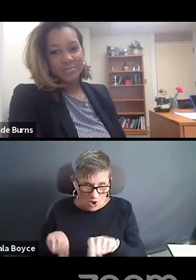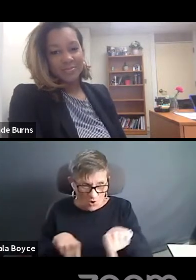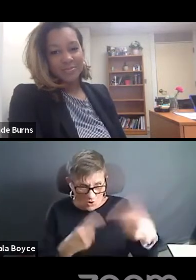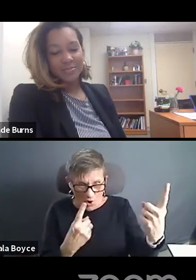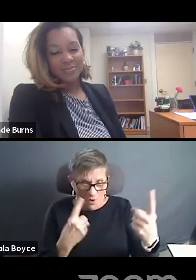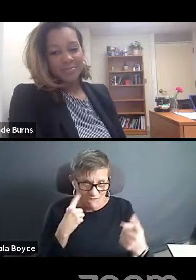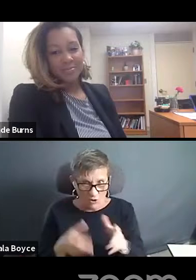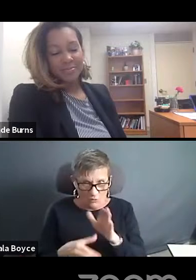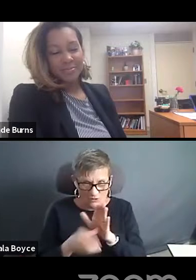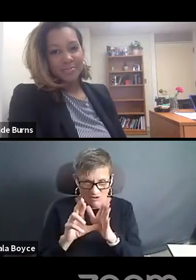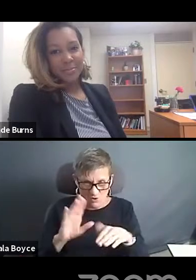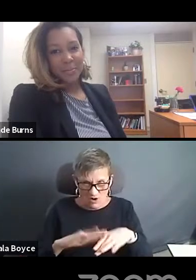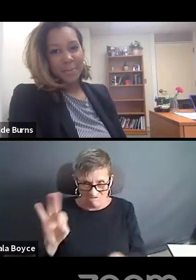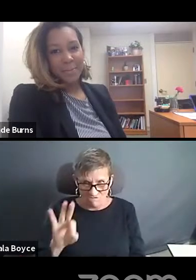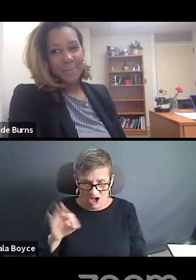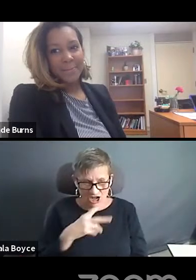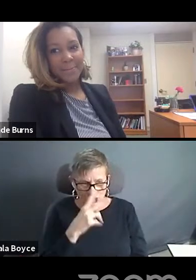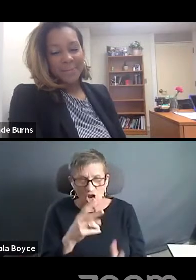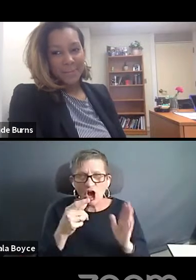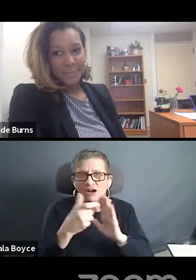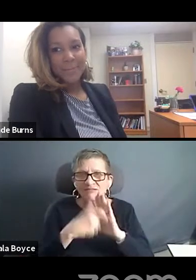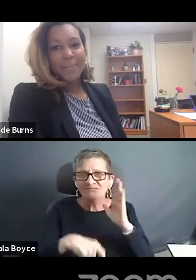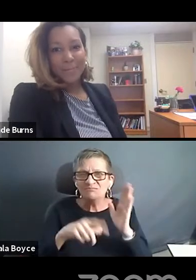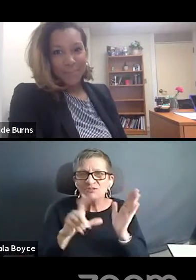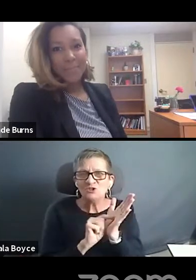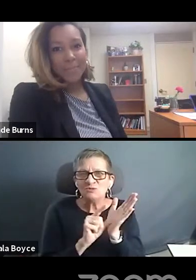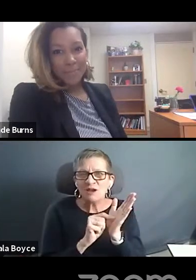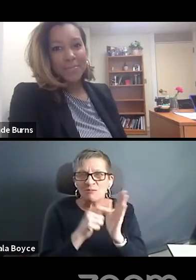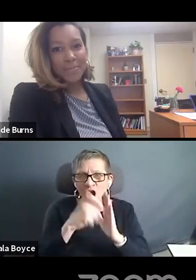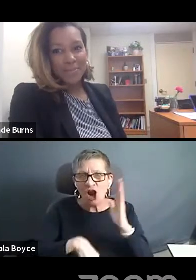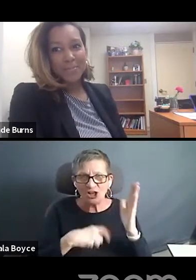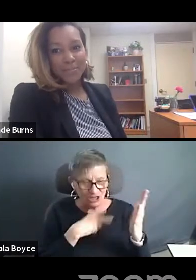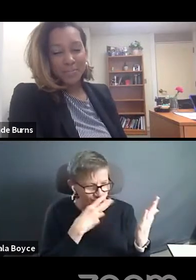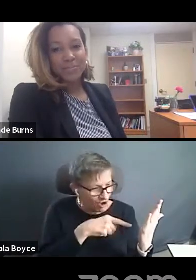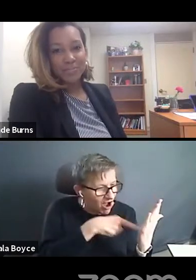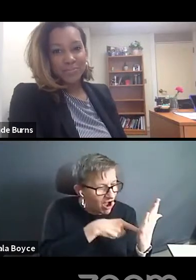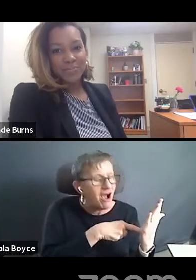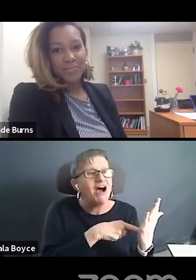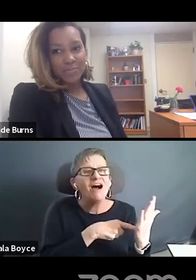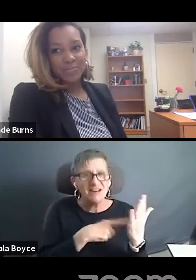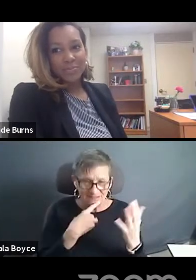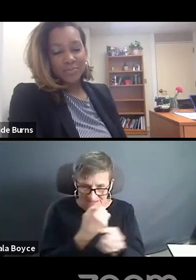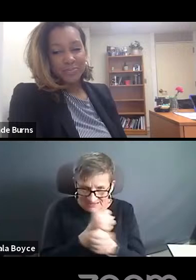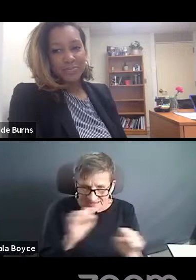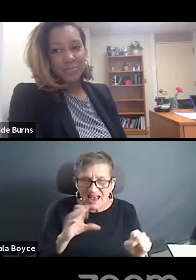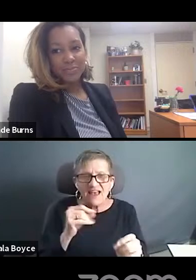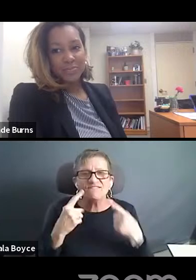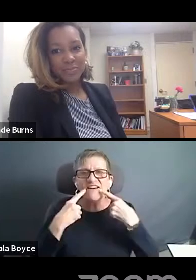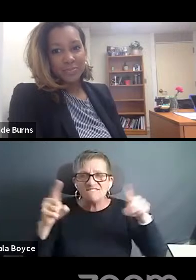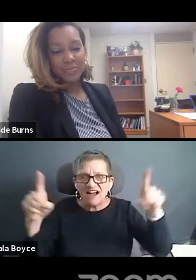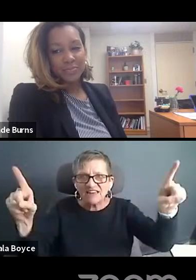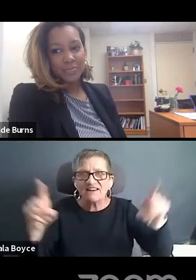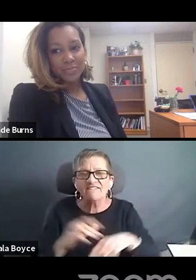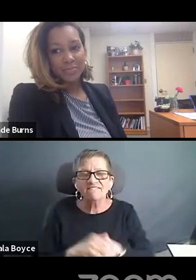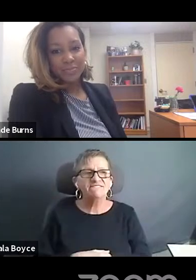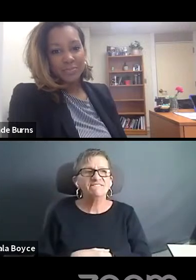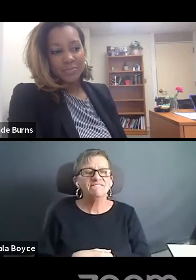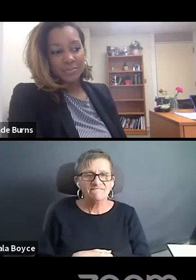Friday. I just saw a news article right before we started today that it is safe and it is effective.